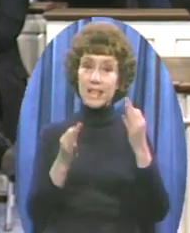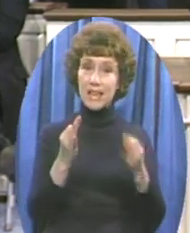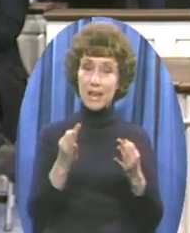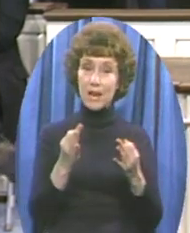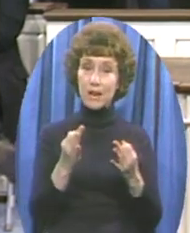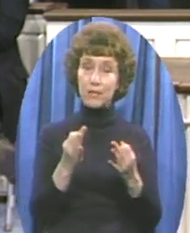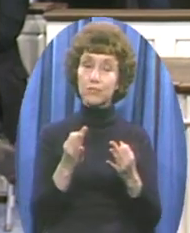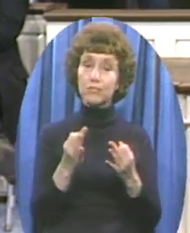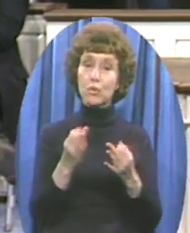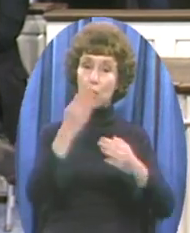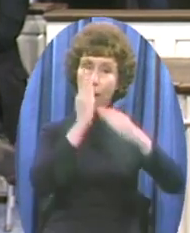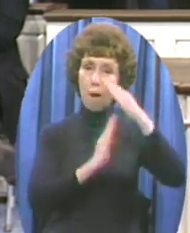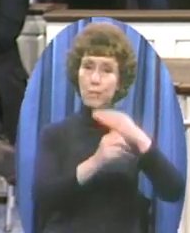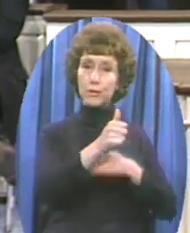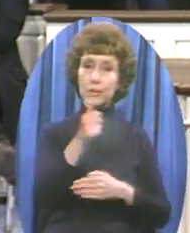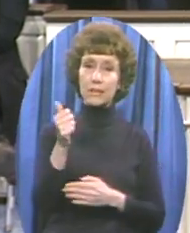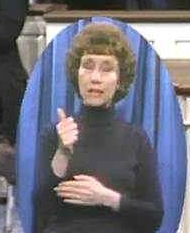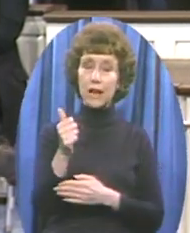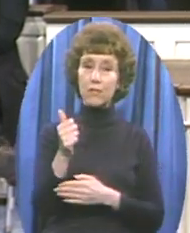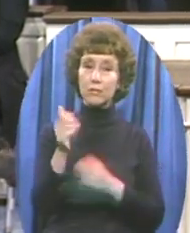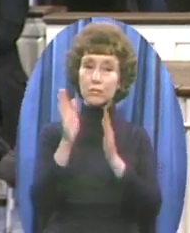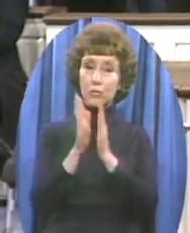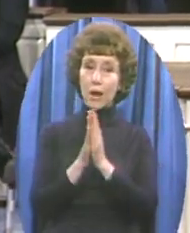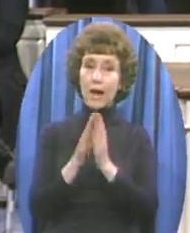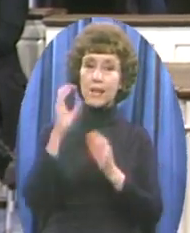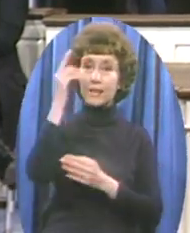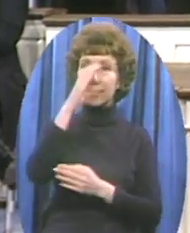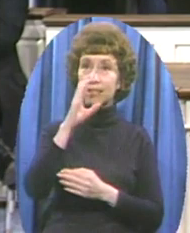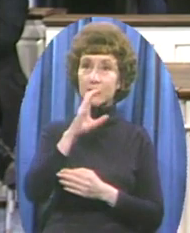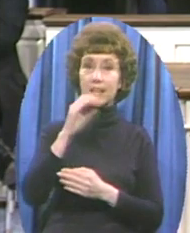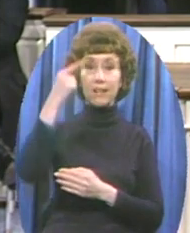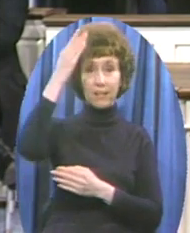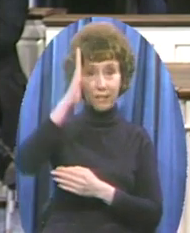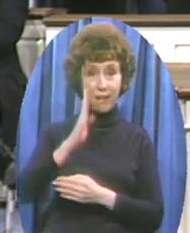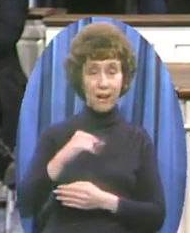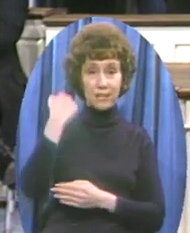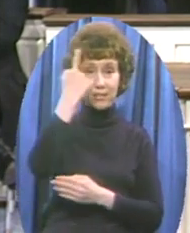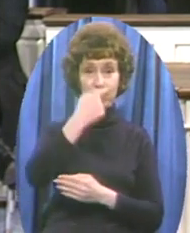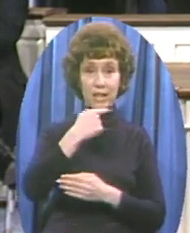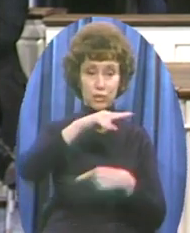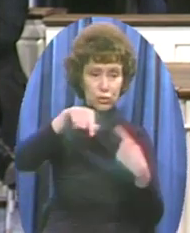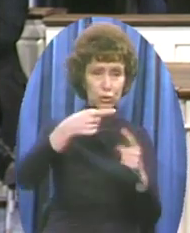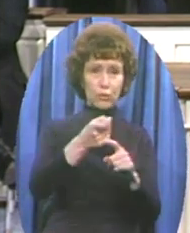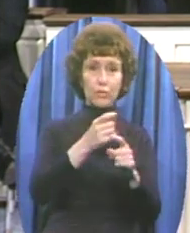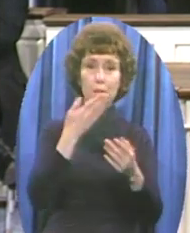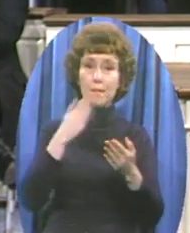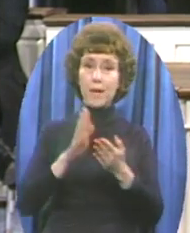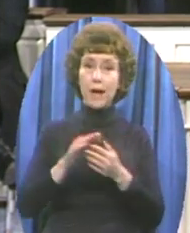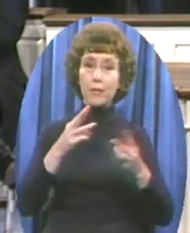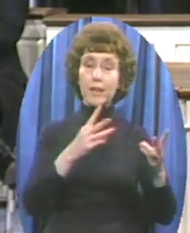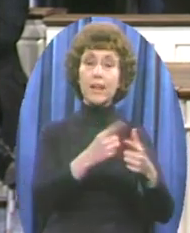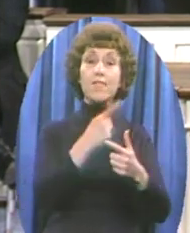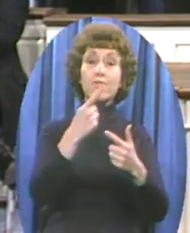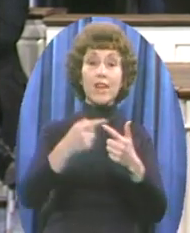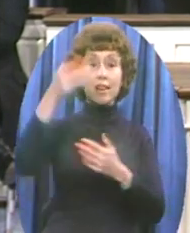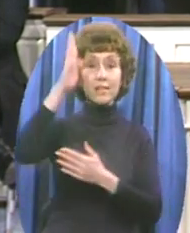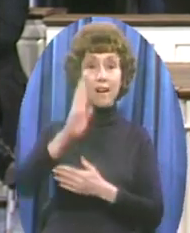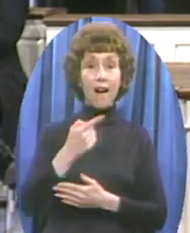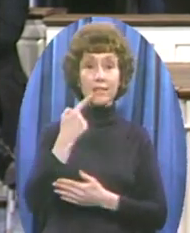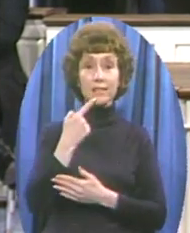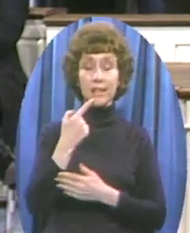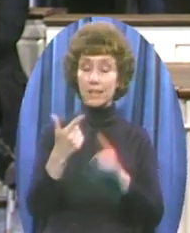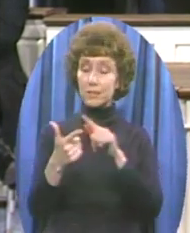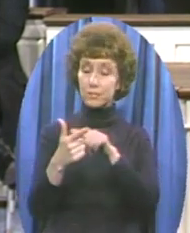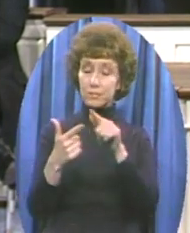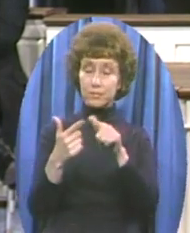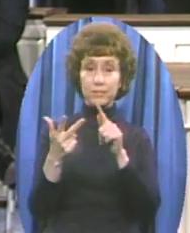things. And he asked that of us. God said, I will then hear from heaven. I will forgive your sin. I will heal your